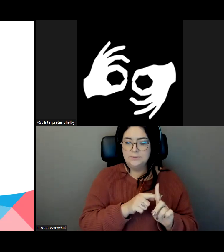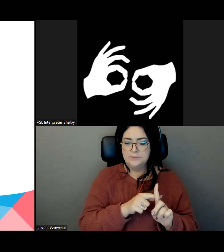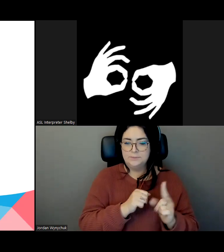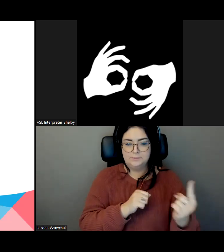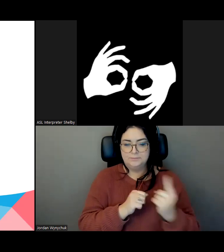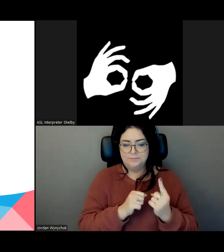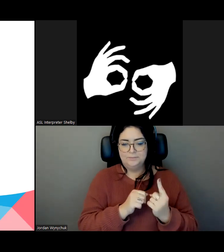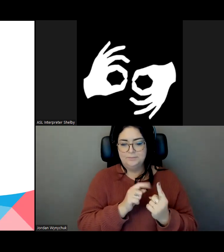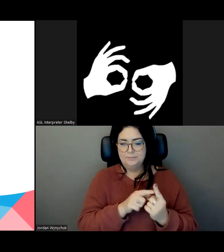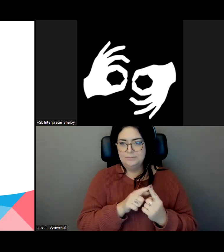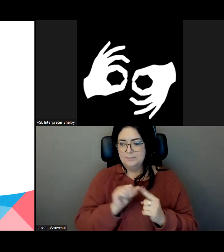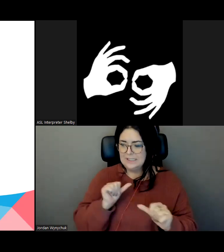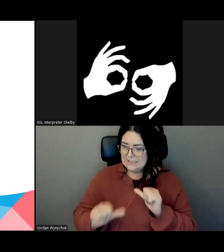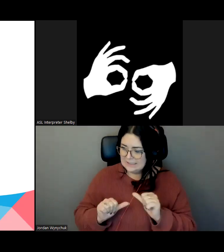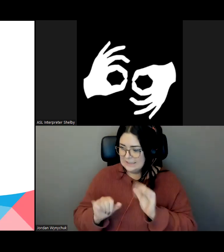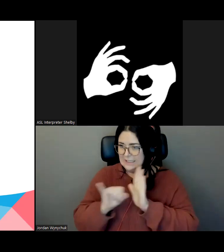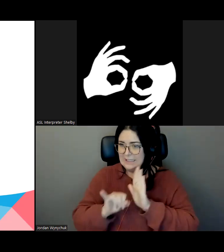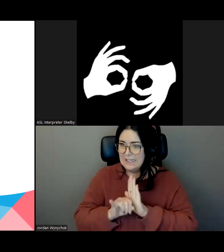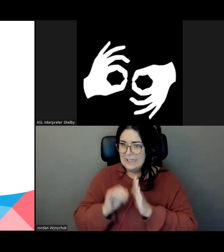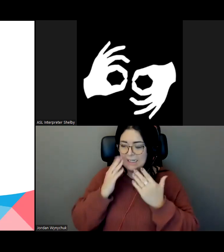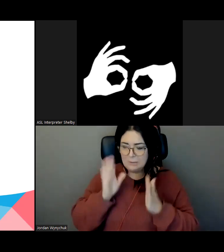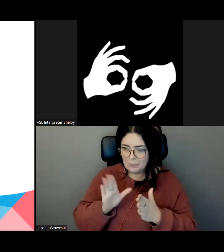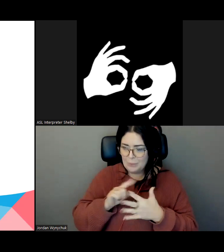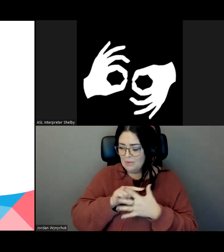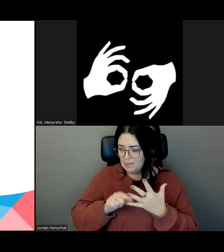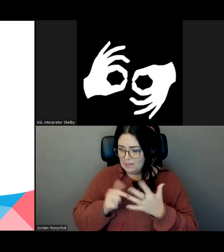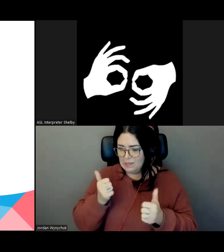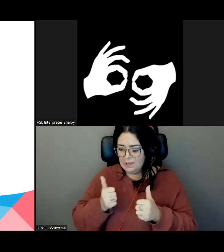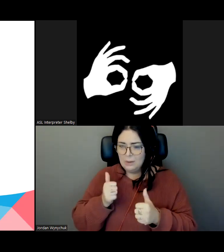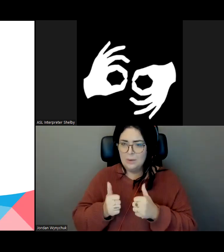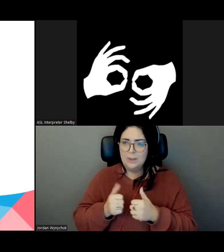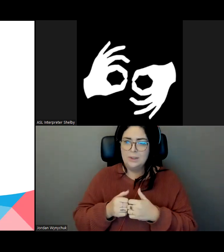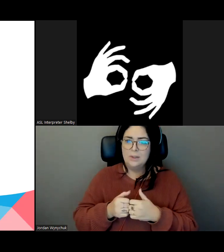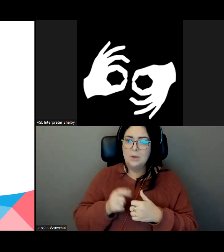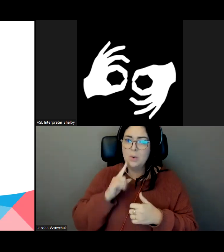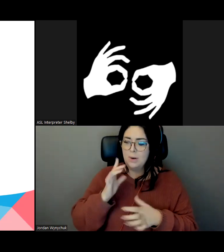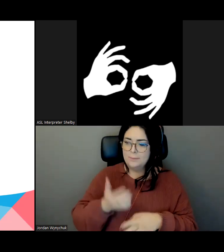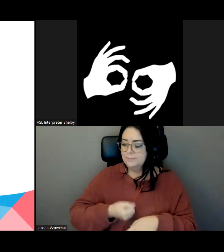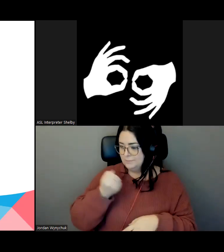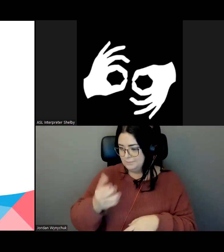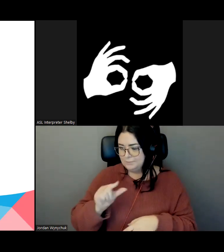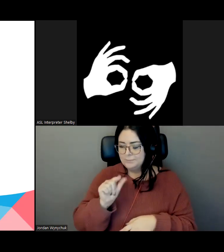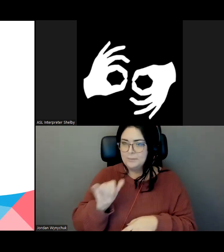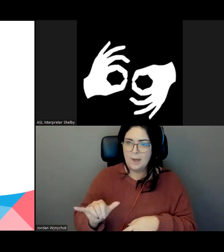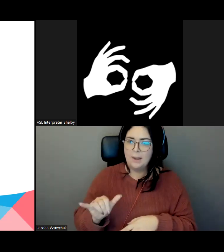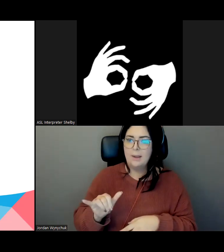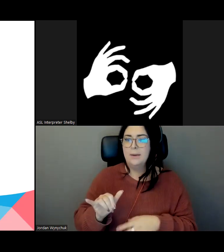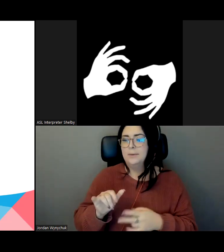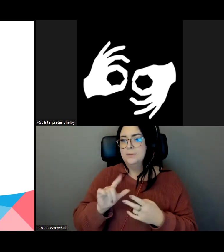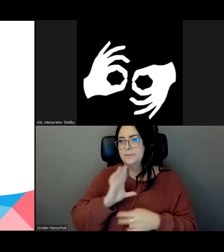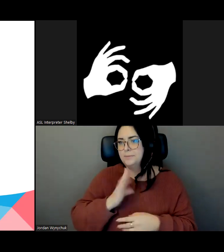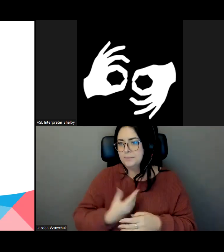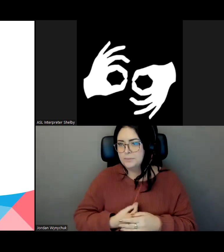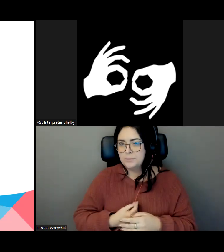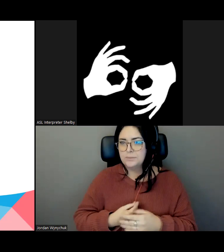confidence and says, I'm questioning my gender or sexuality, or they come out as gay, bisexual, trans, or whatever the case